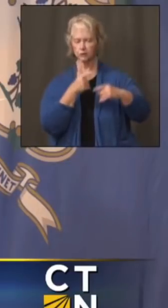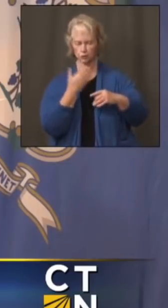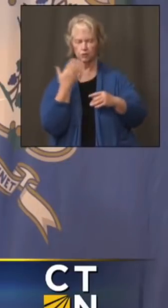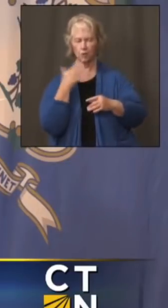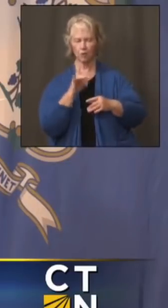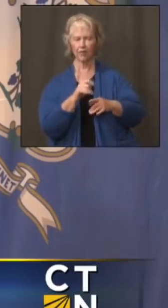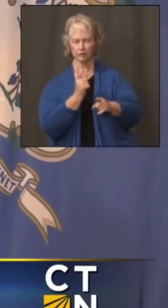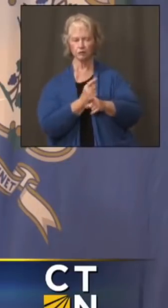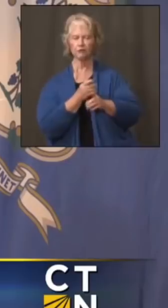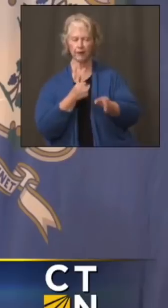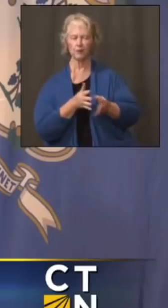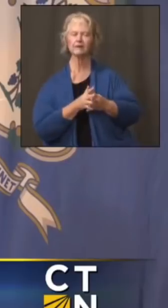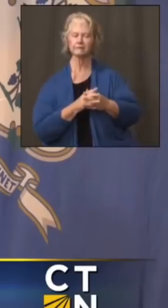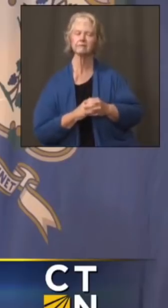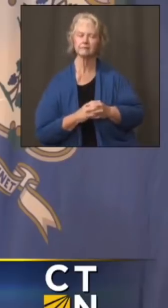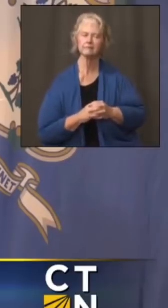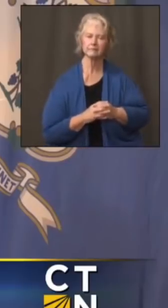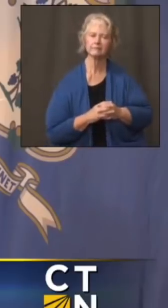right.